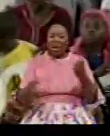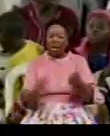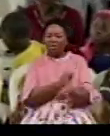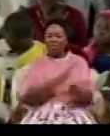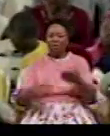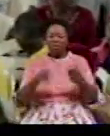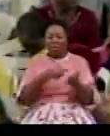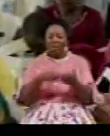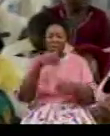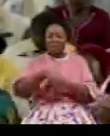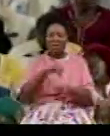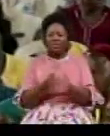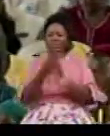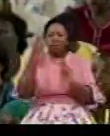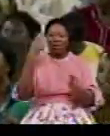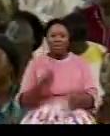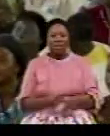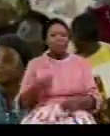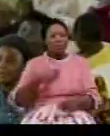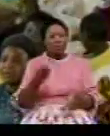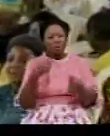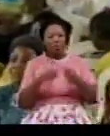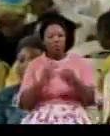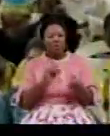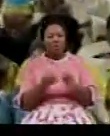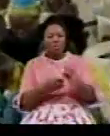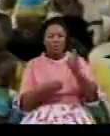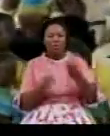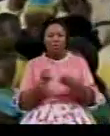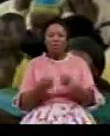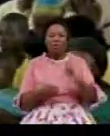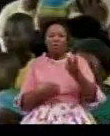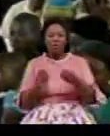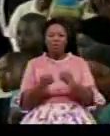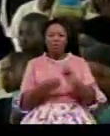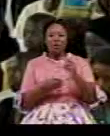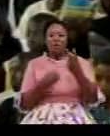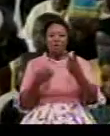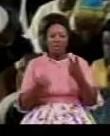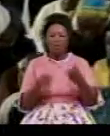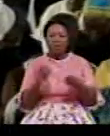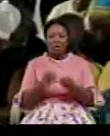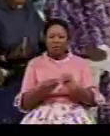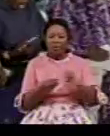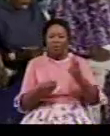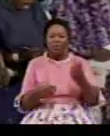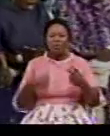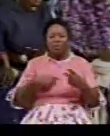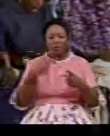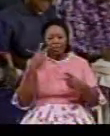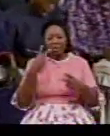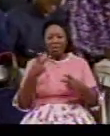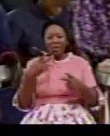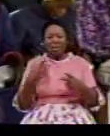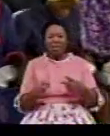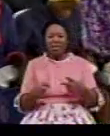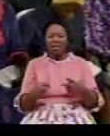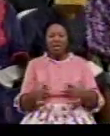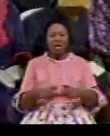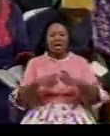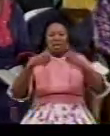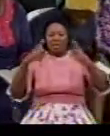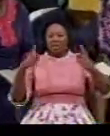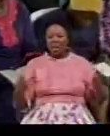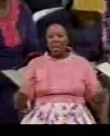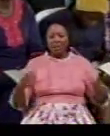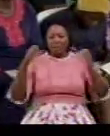healing fulfilled in your life. The word of deliverance fulfilled in your life. So shall my